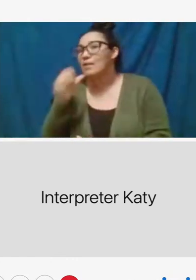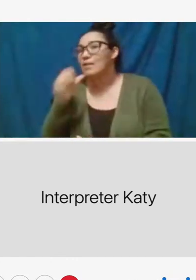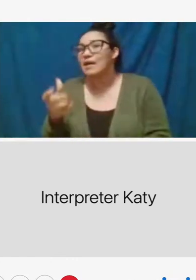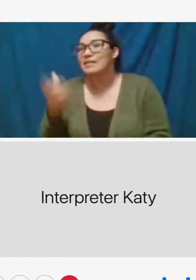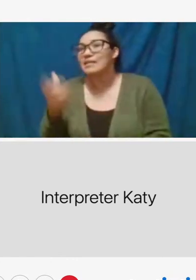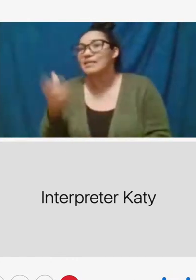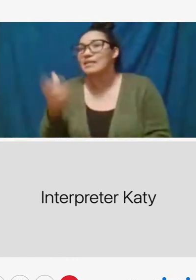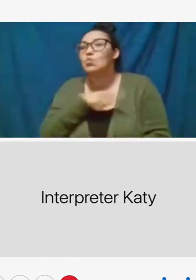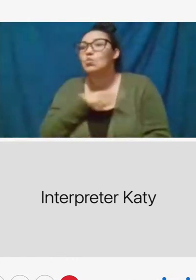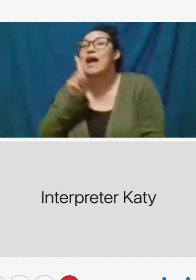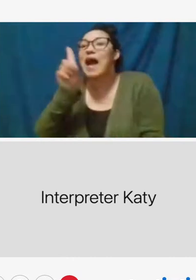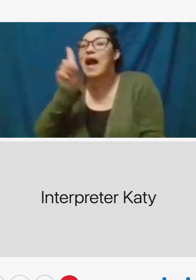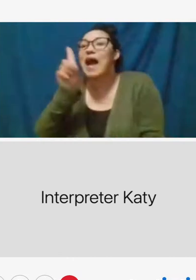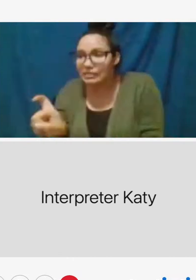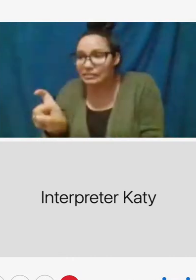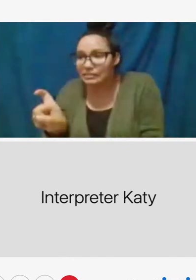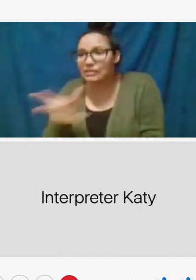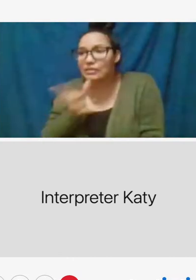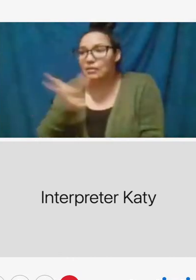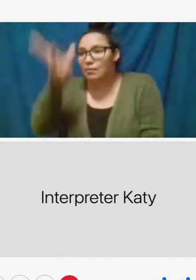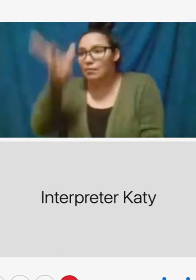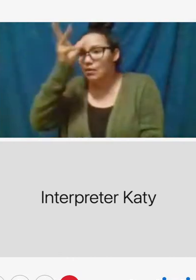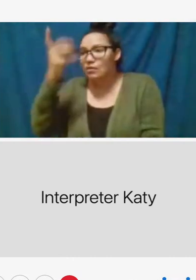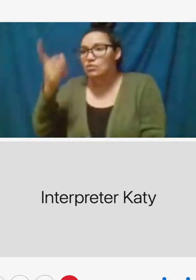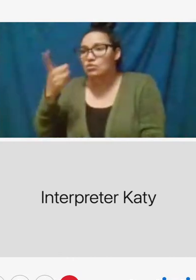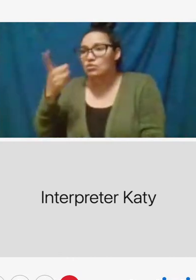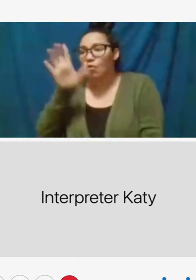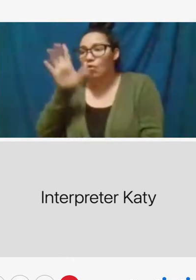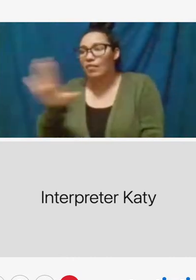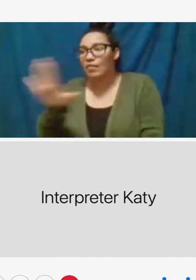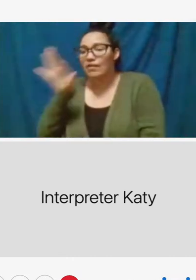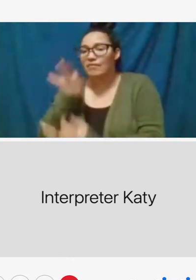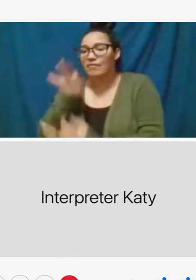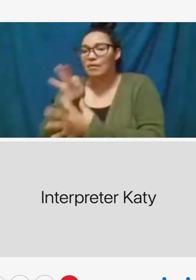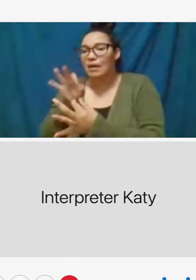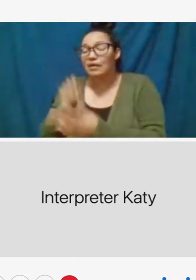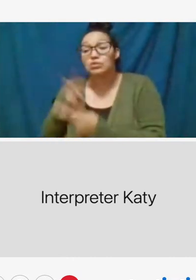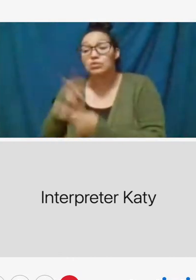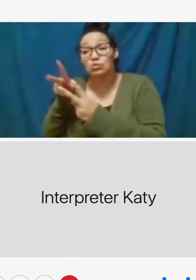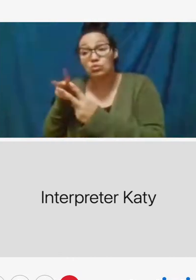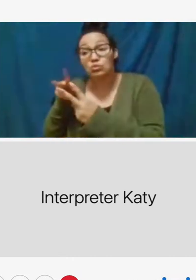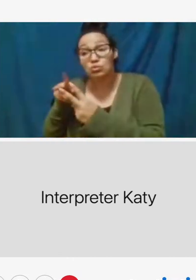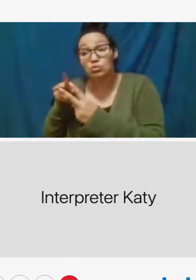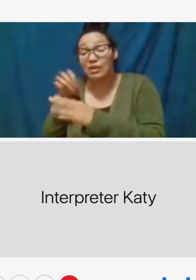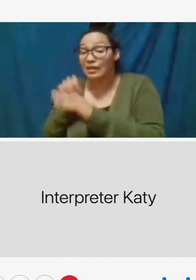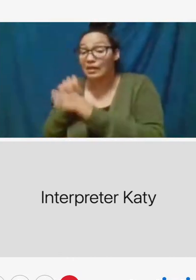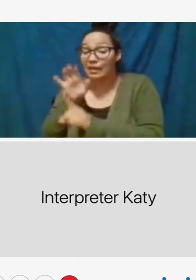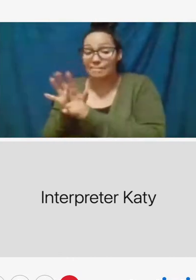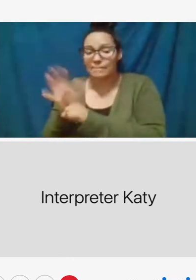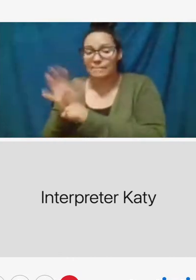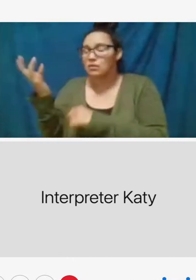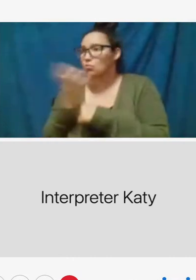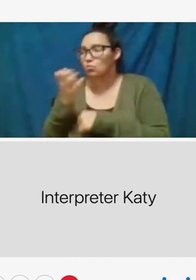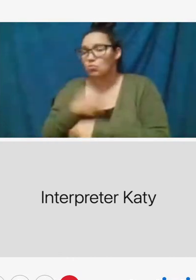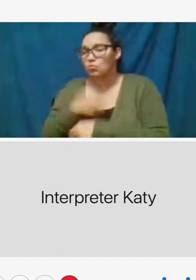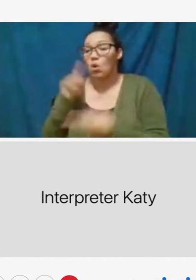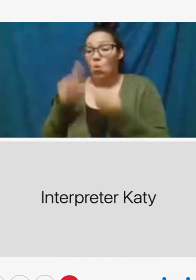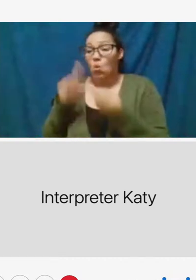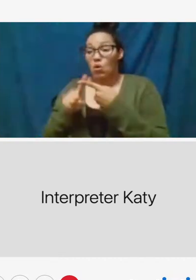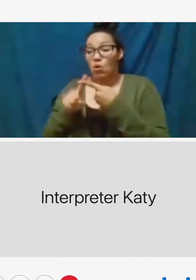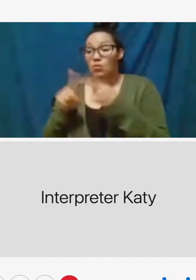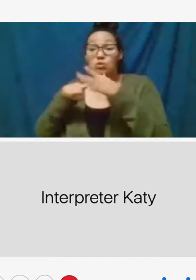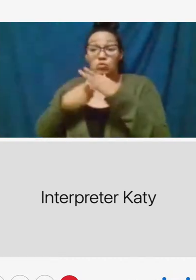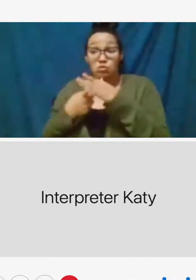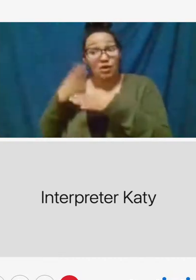feedback because there's two things that impact parents tremendously in the school district number one when you start and end school because we've got to make